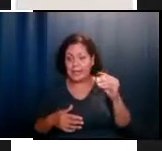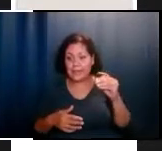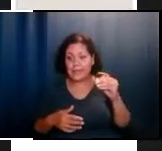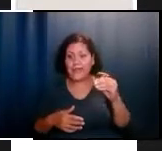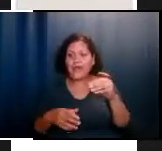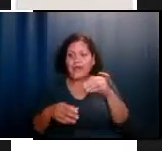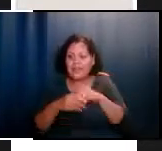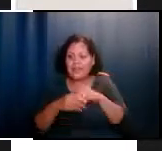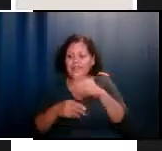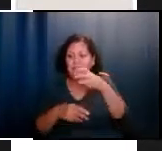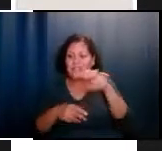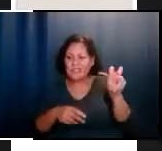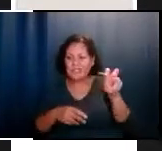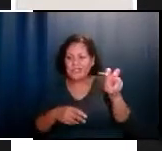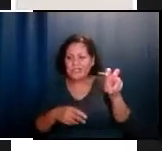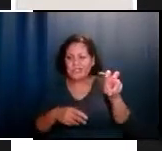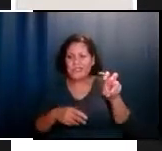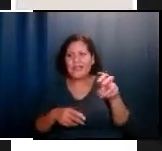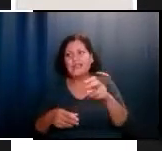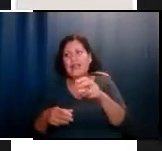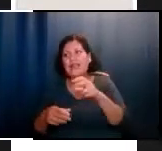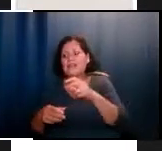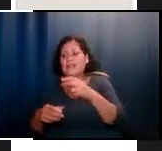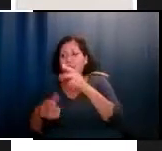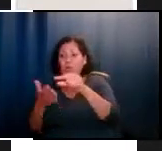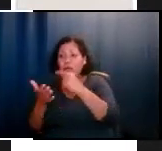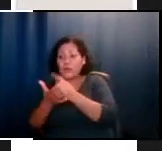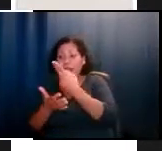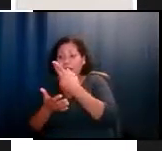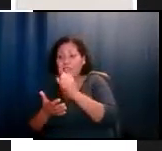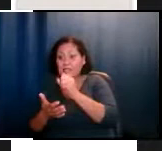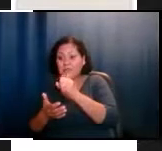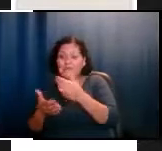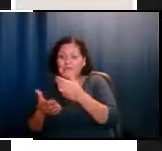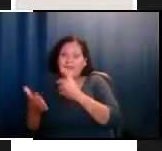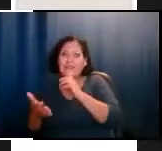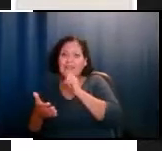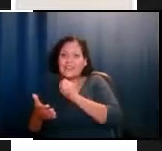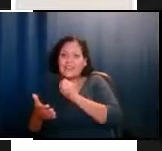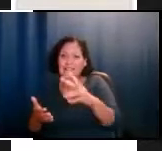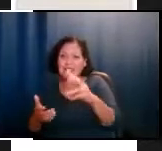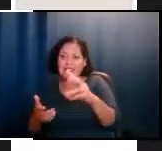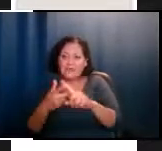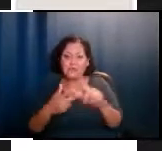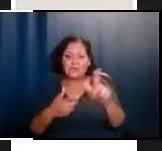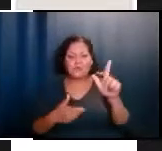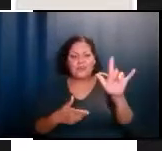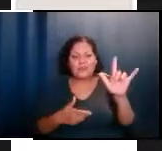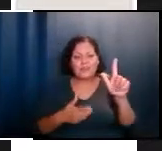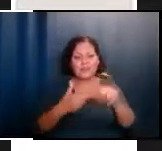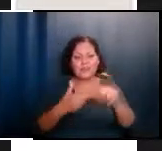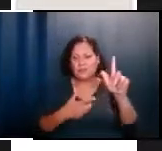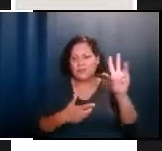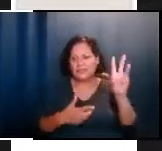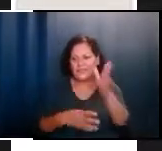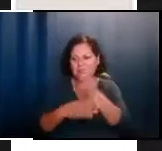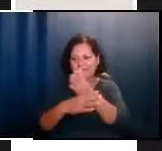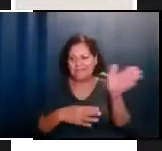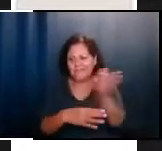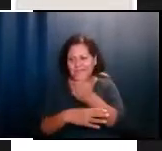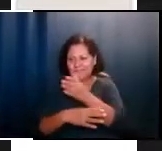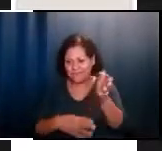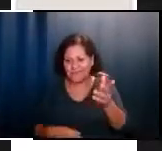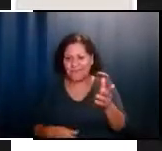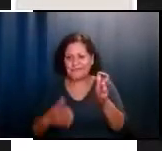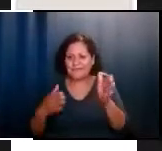transition, you know, school age, you know, 16 to, let's say, 25 or 26, somewhere in there. That's